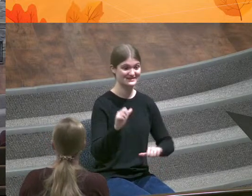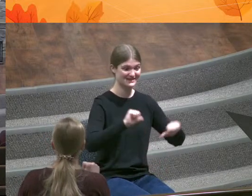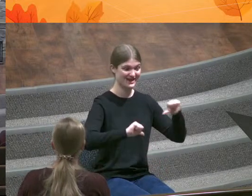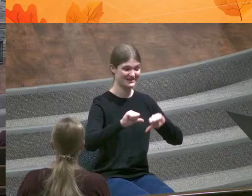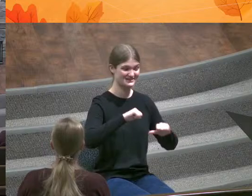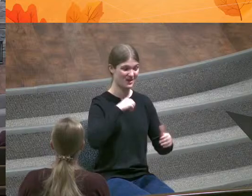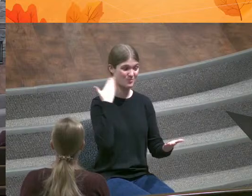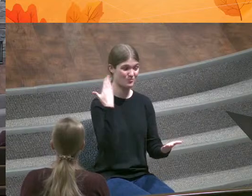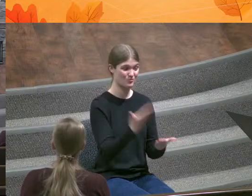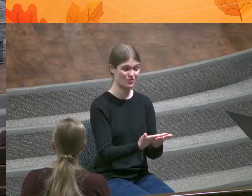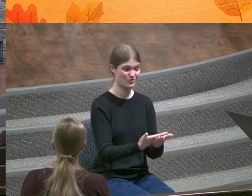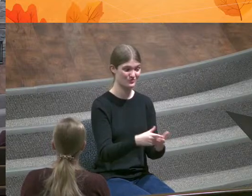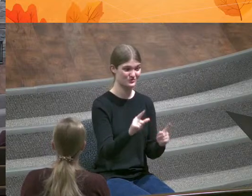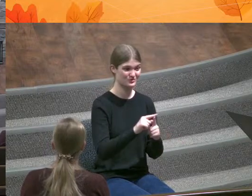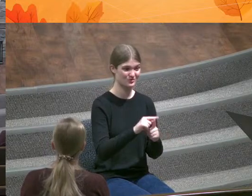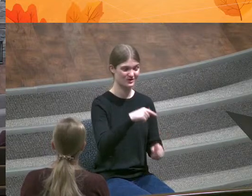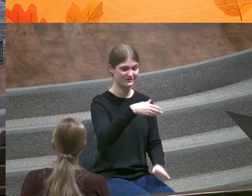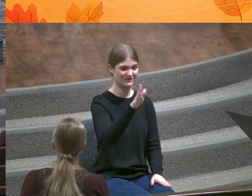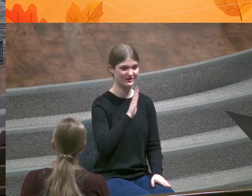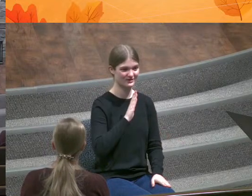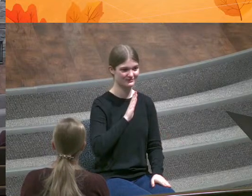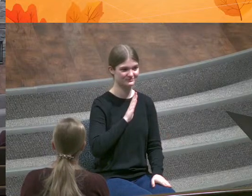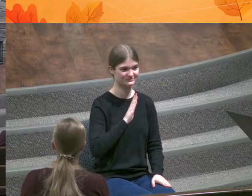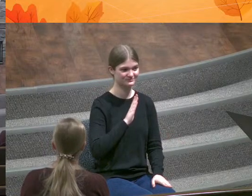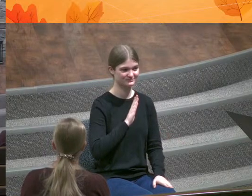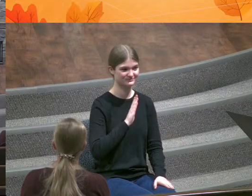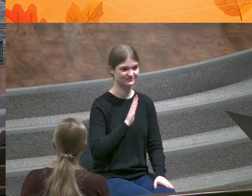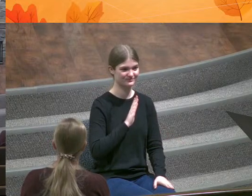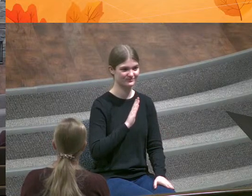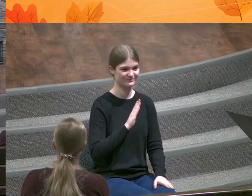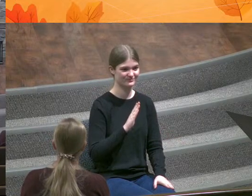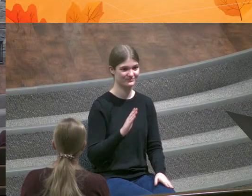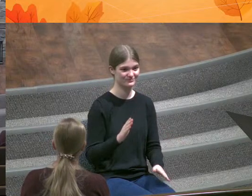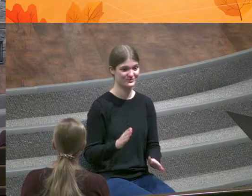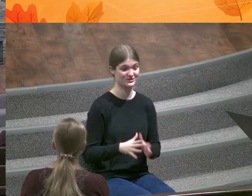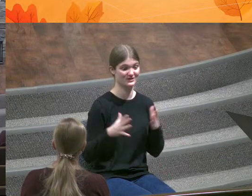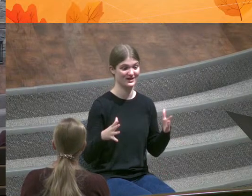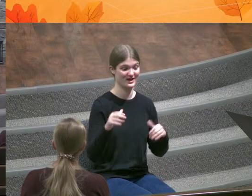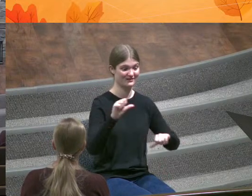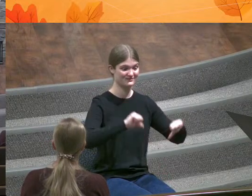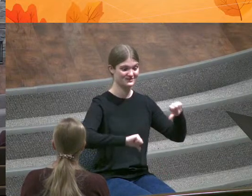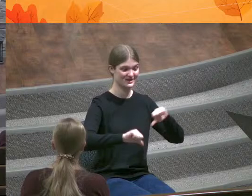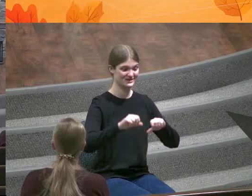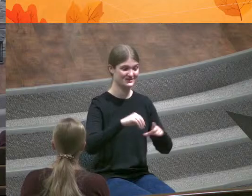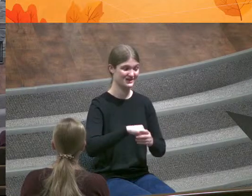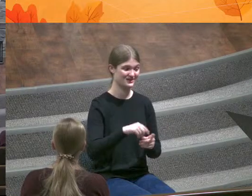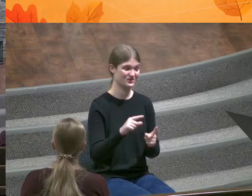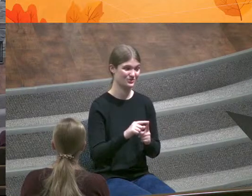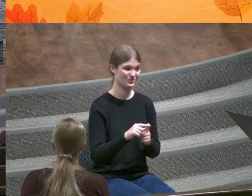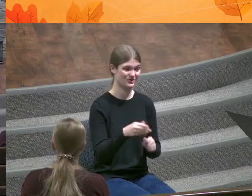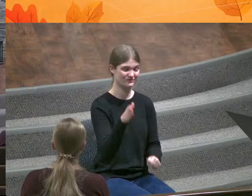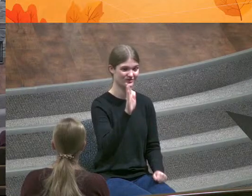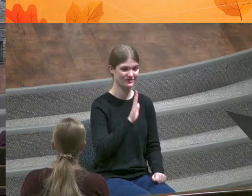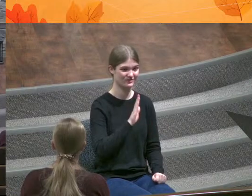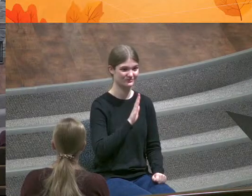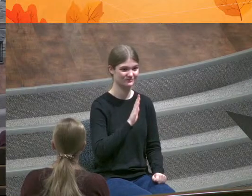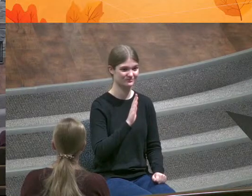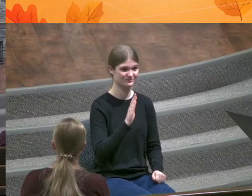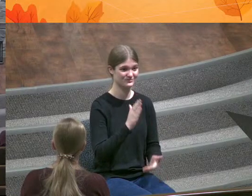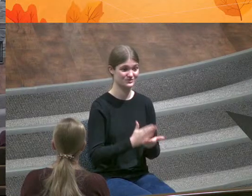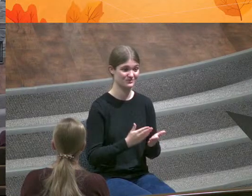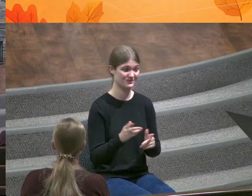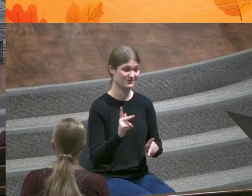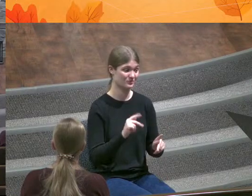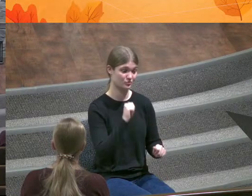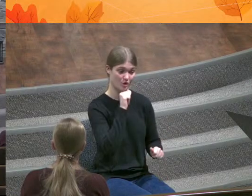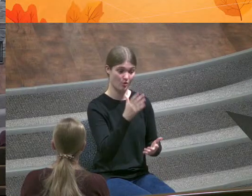Science proves the Word of God. There's a lot of science in the Word of God. Some people